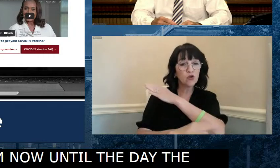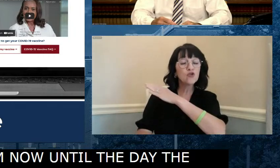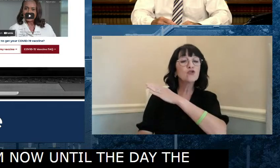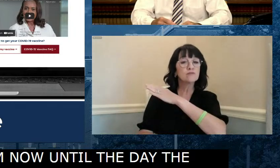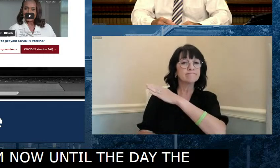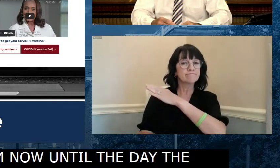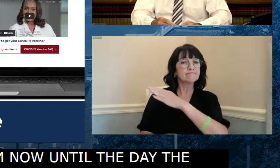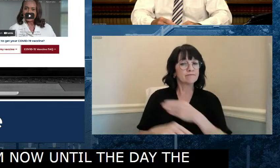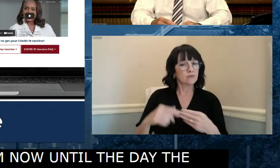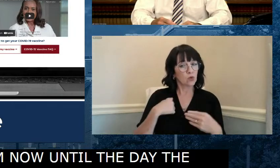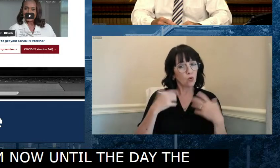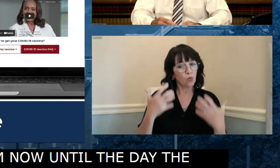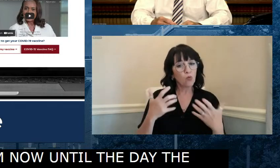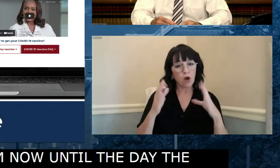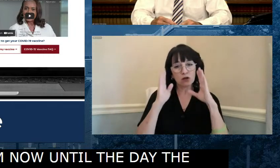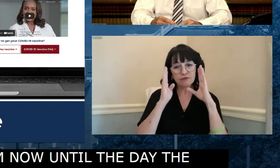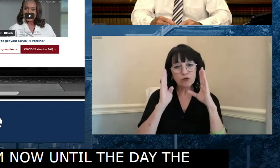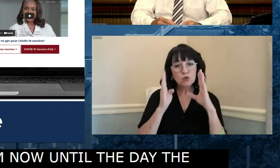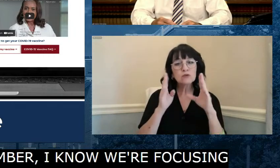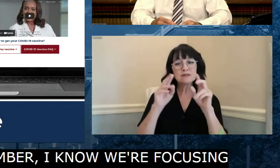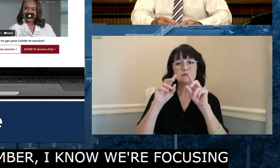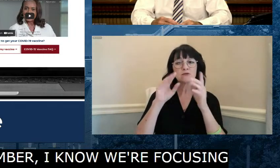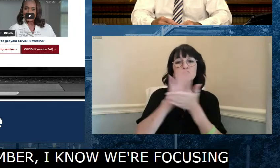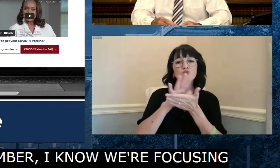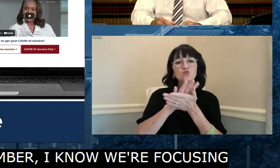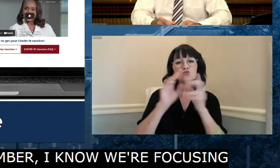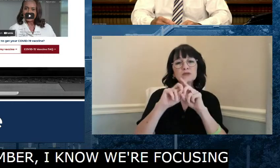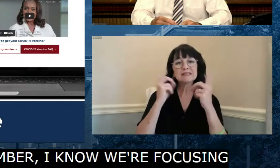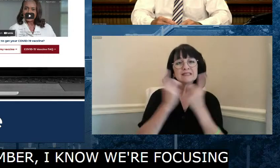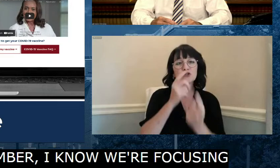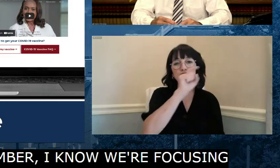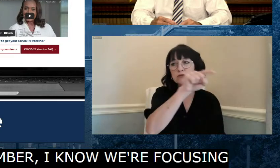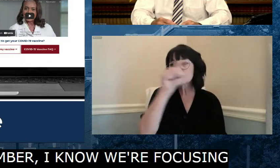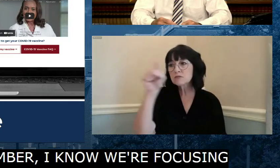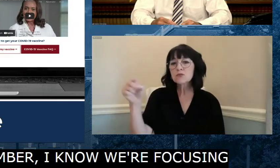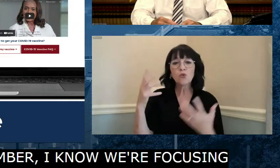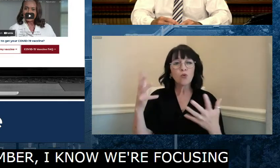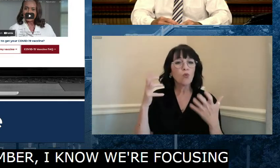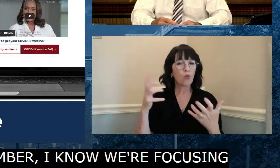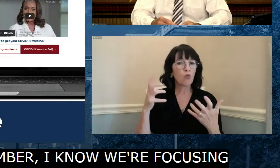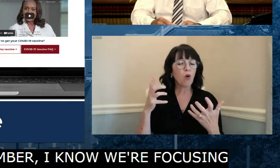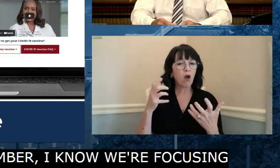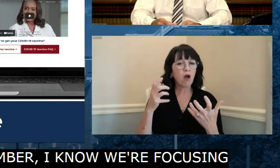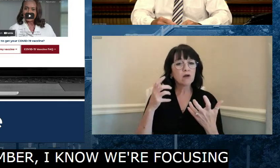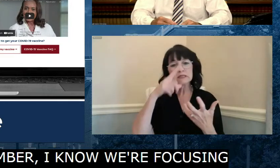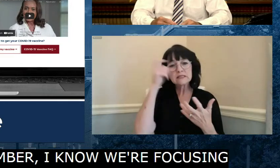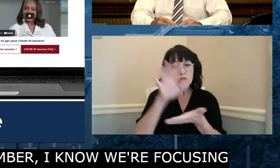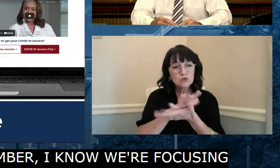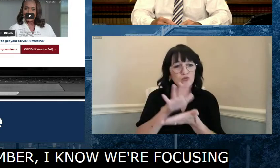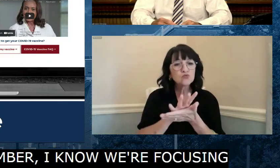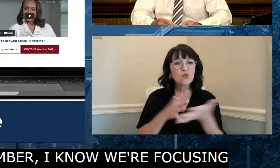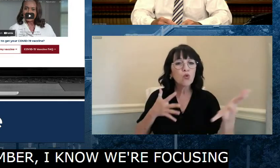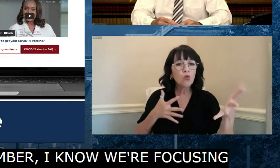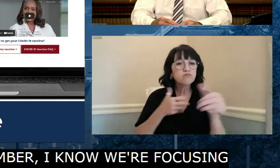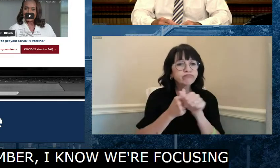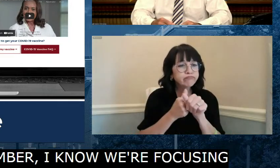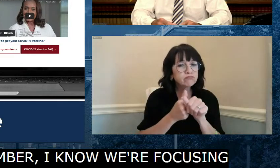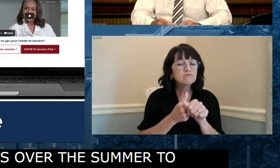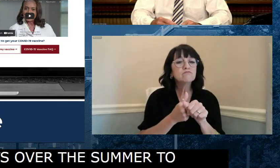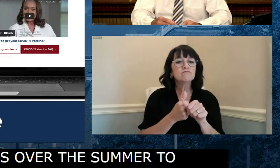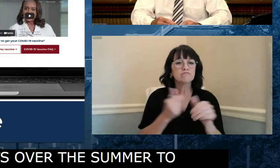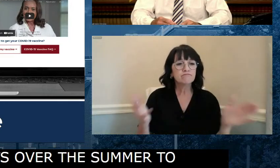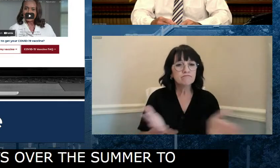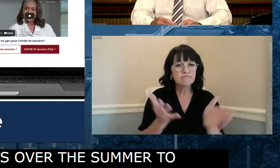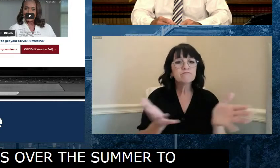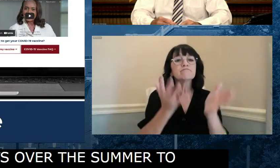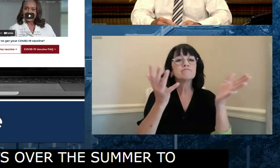on the districts and their efforts over the summer to accelerate learning and get children caught up to lost